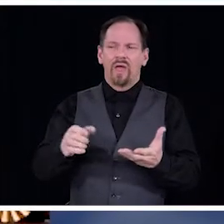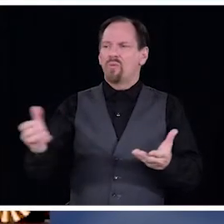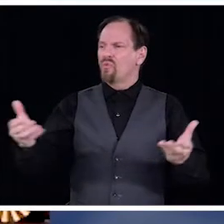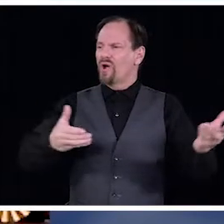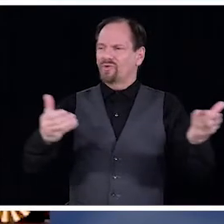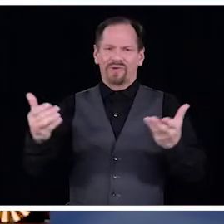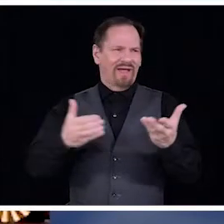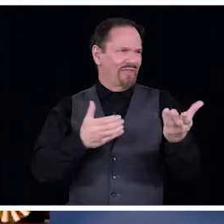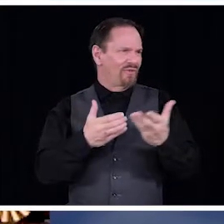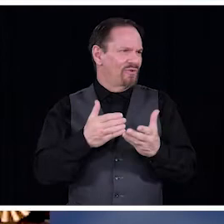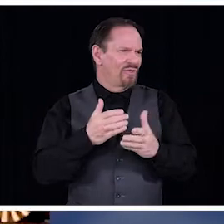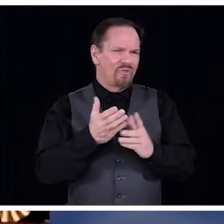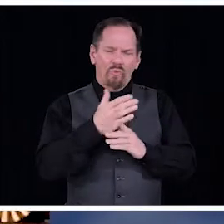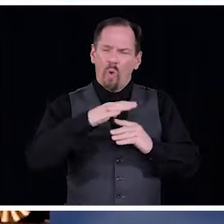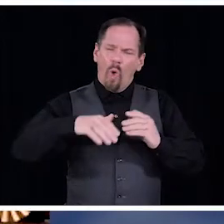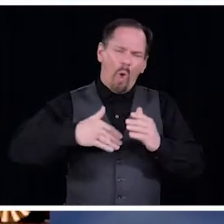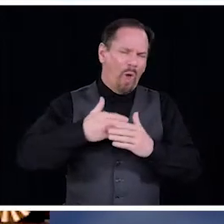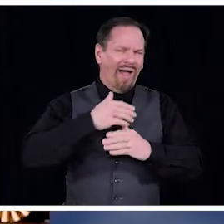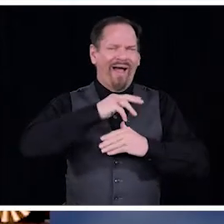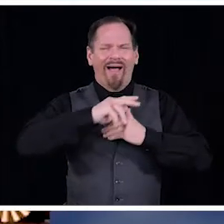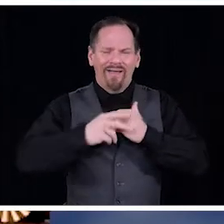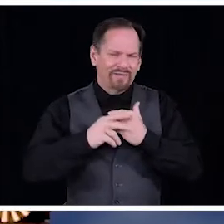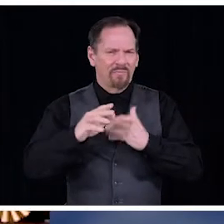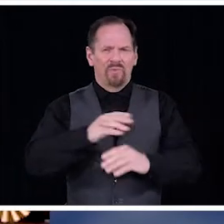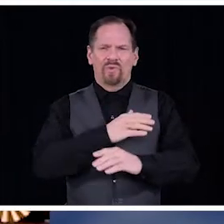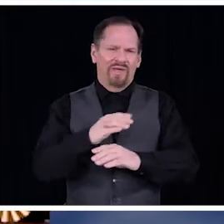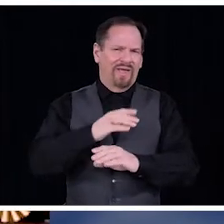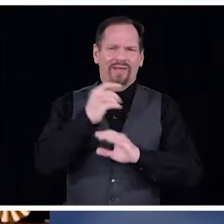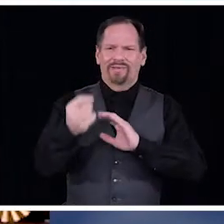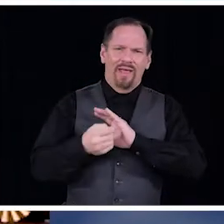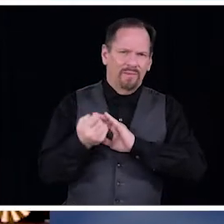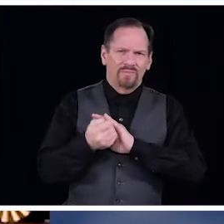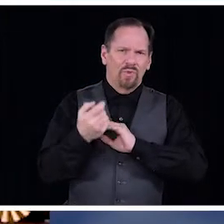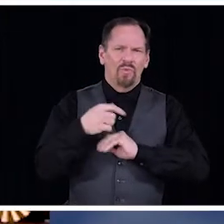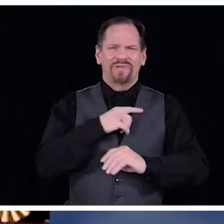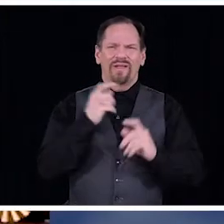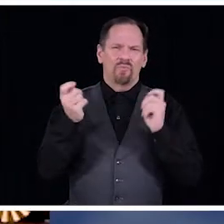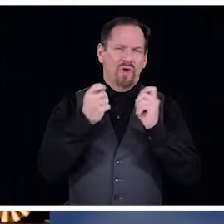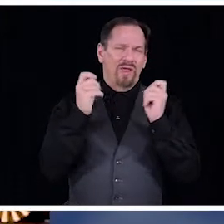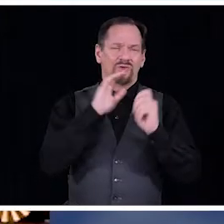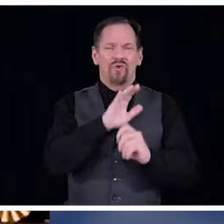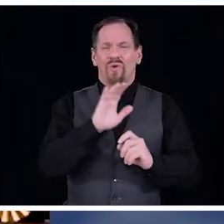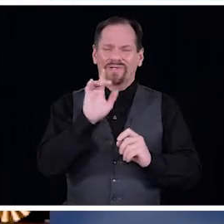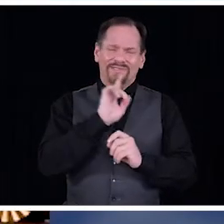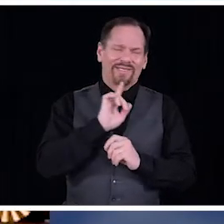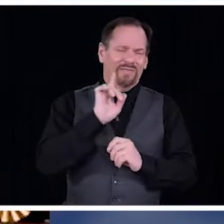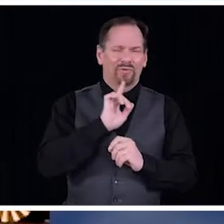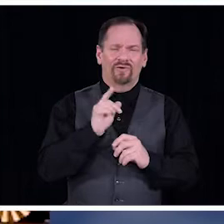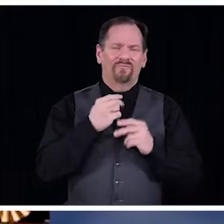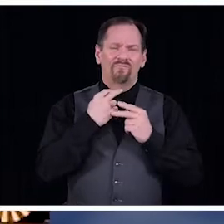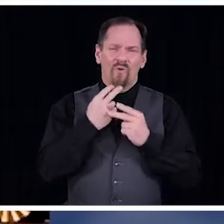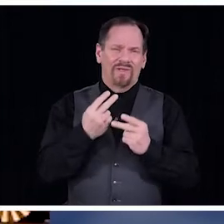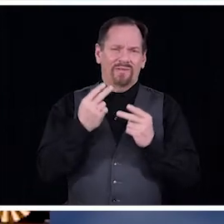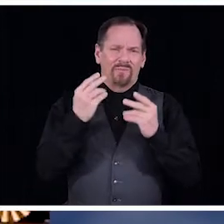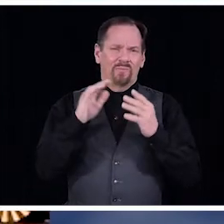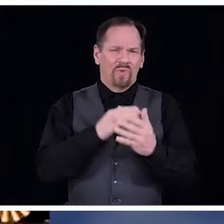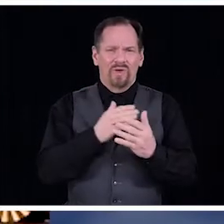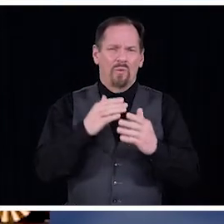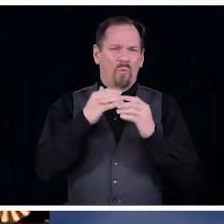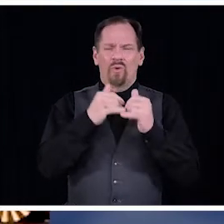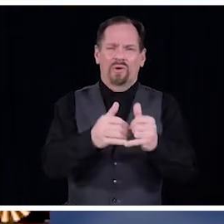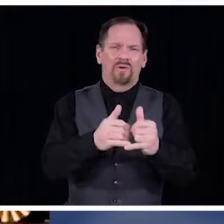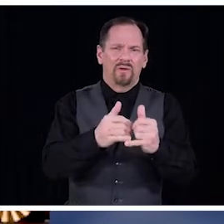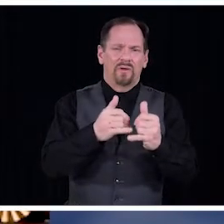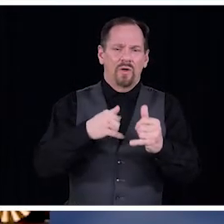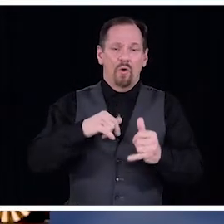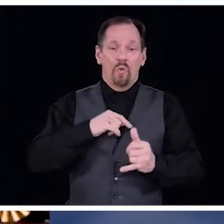With this award, we celebrate your singular voice and influence in our world. I am proud to bestow on you today the highest